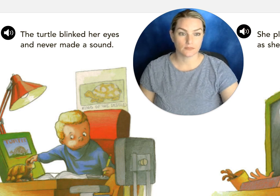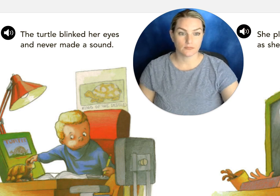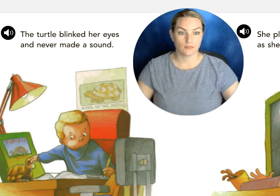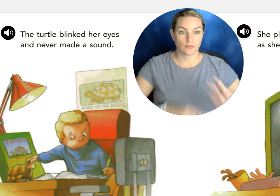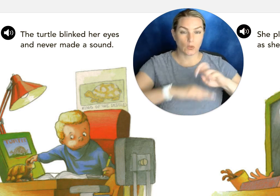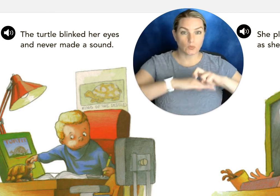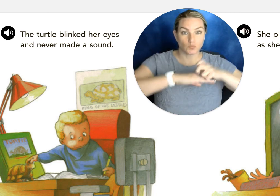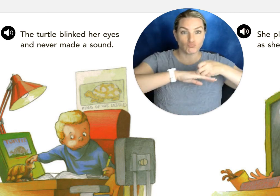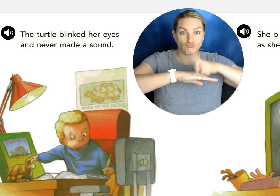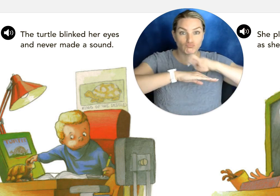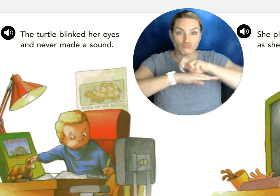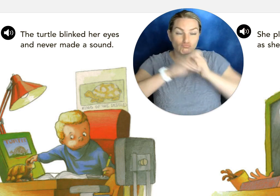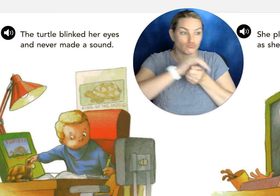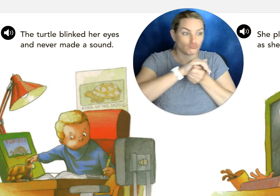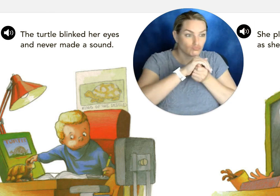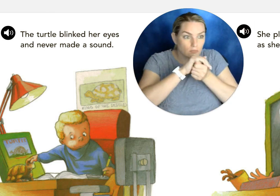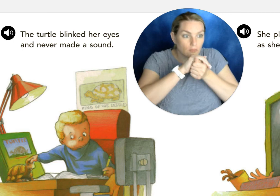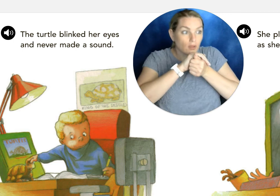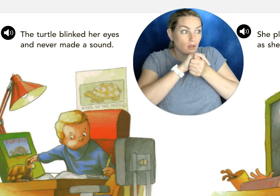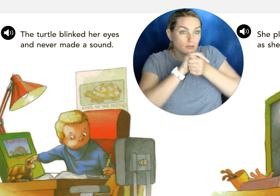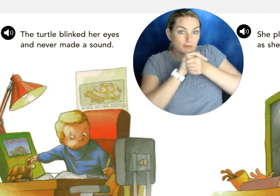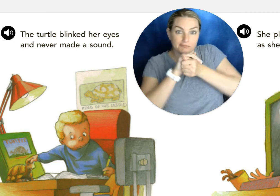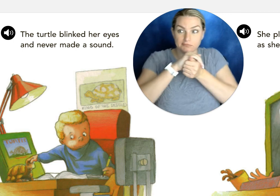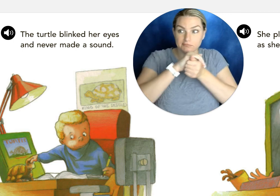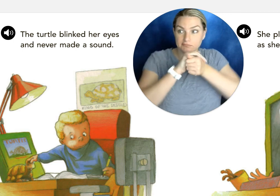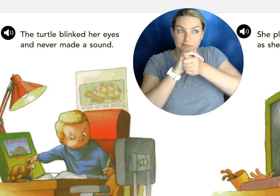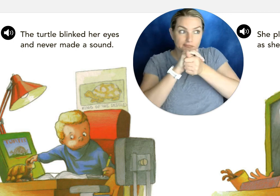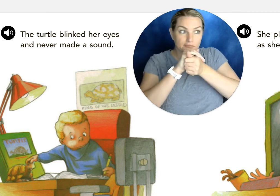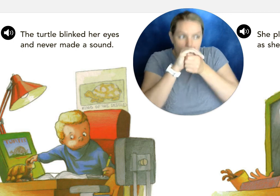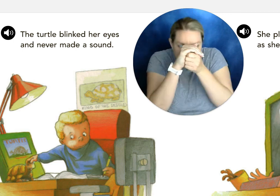She played peekaboo as she crawled around.